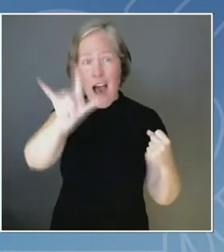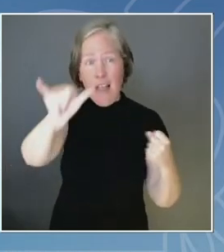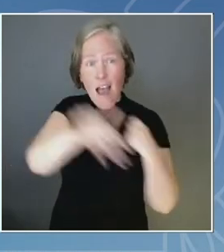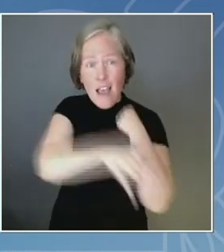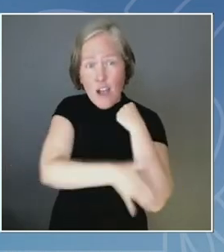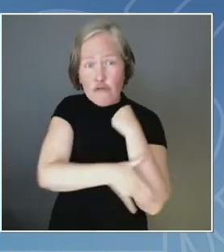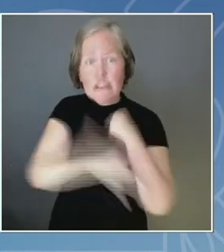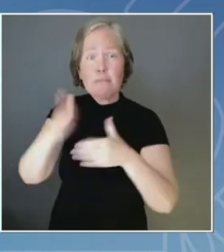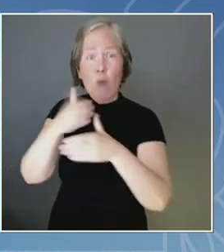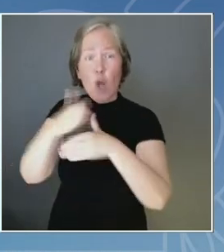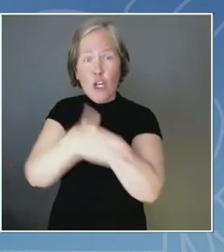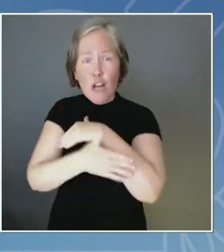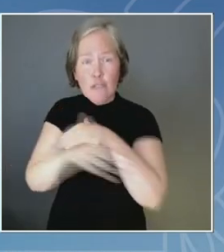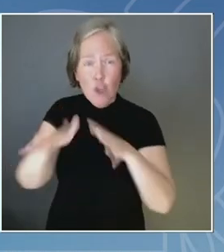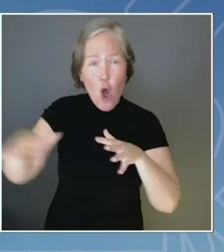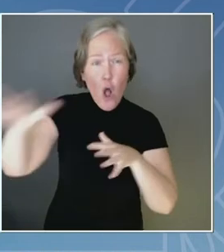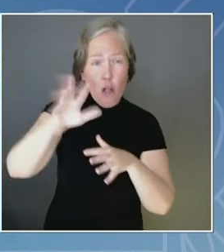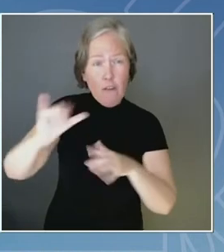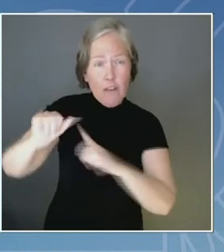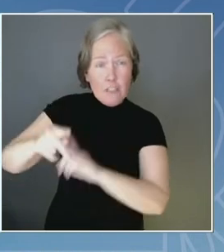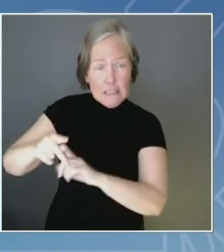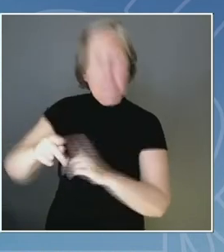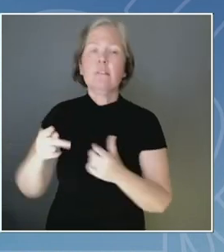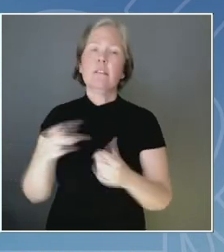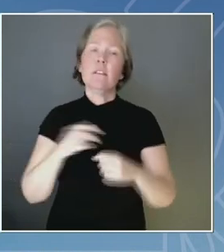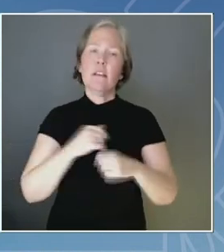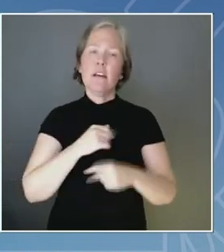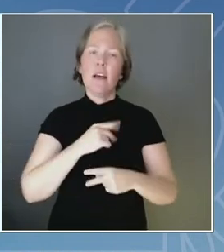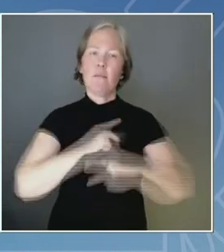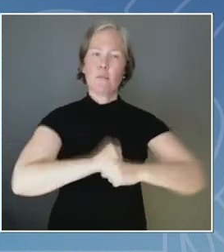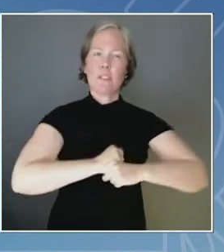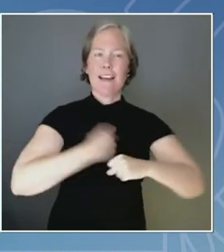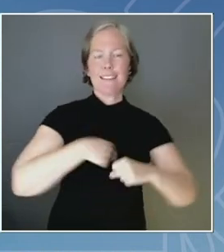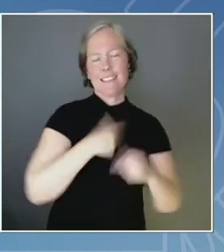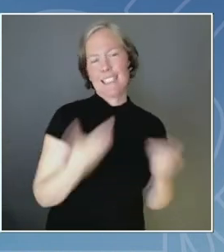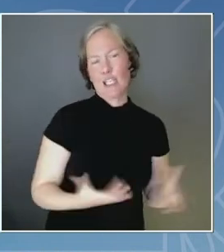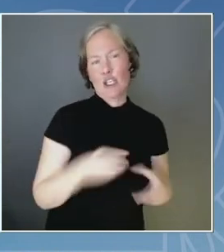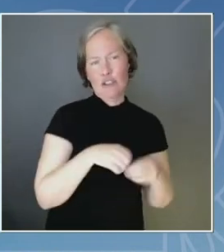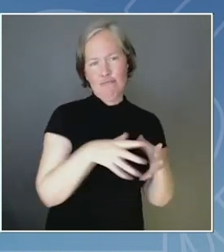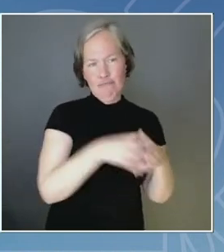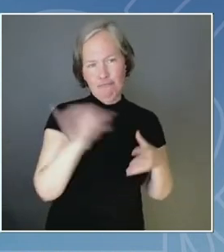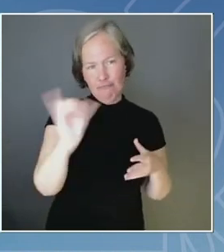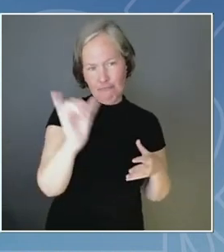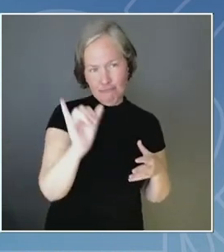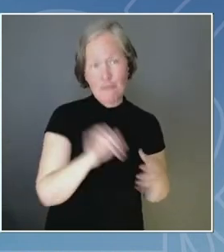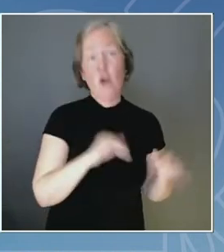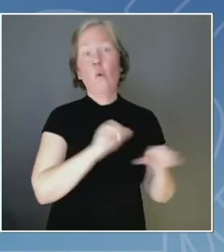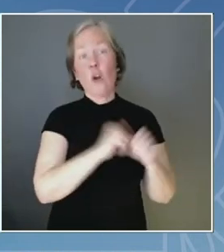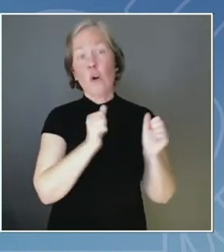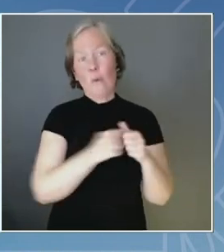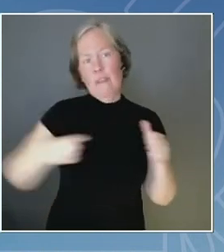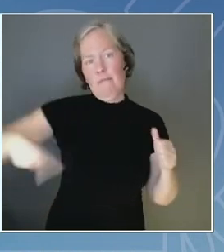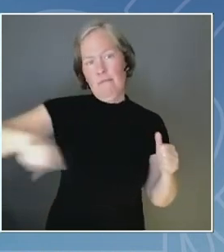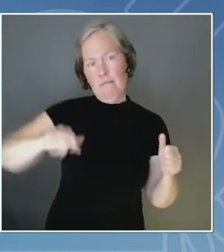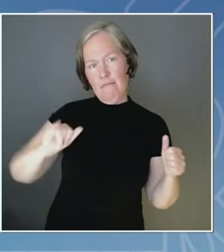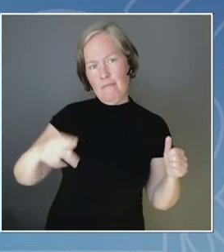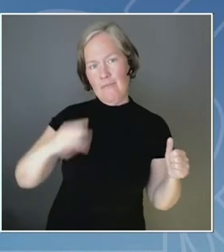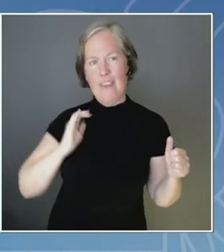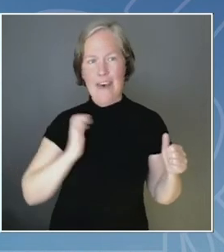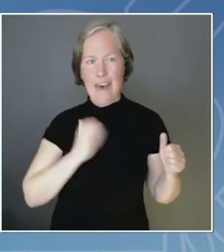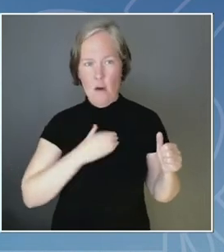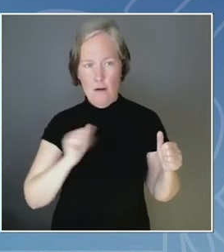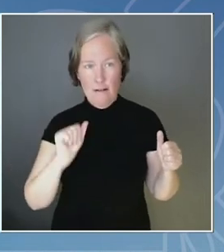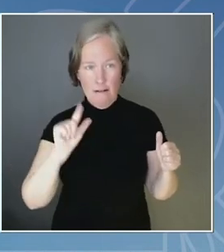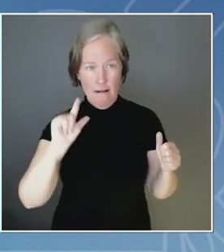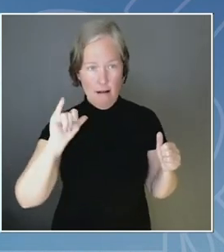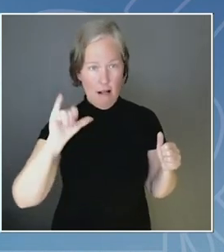throughout the Indo-Pacific keep us safer here at home as that of our allies. That goes to the